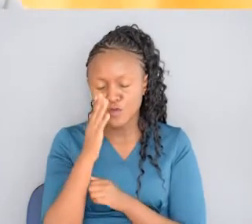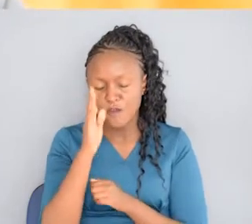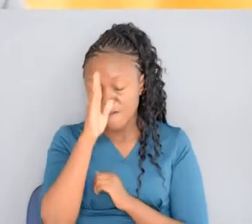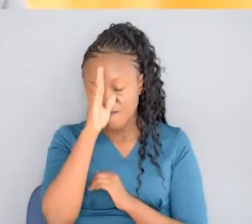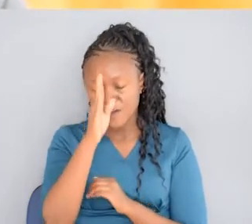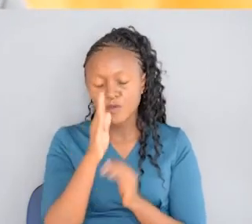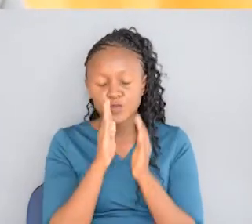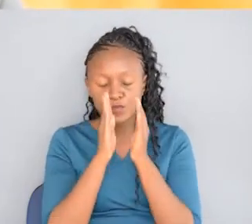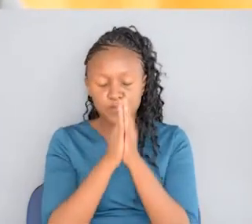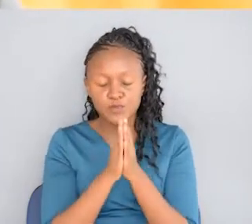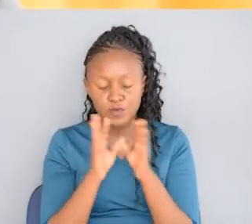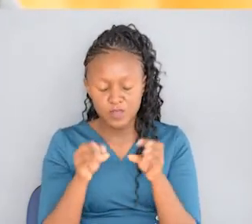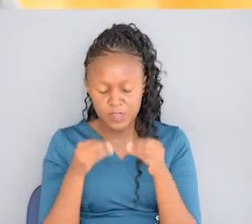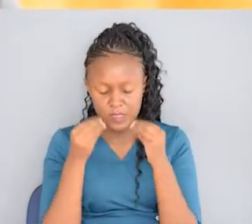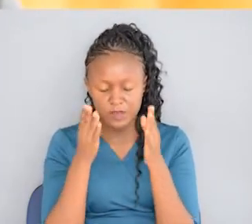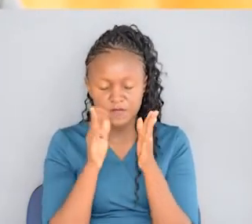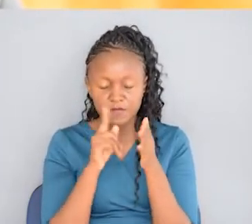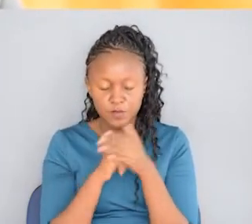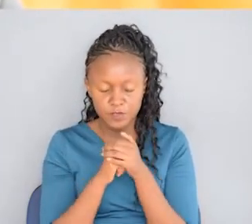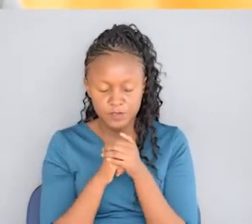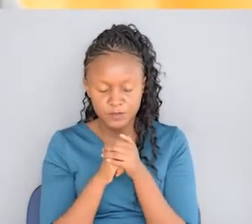given to prayer.